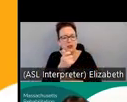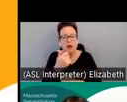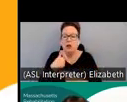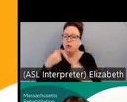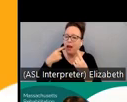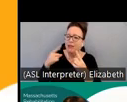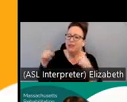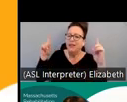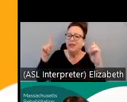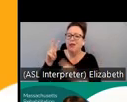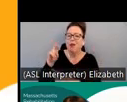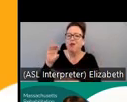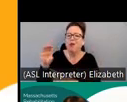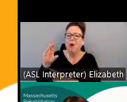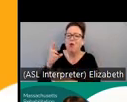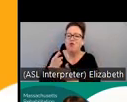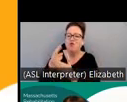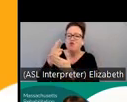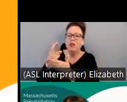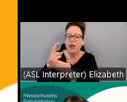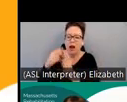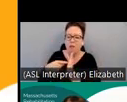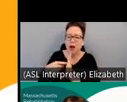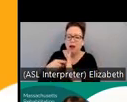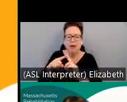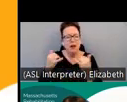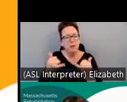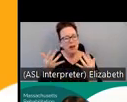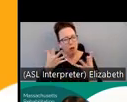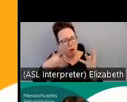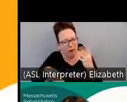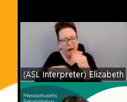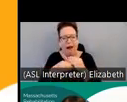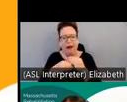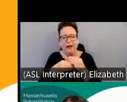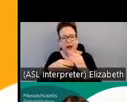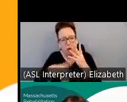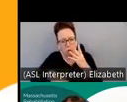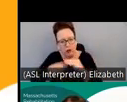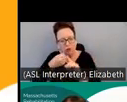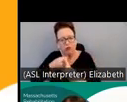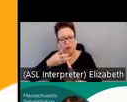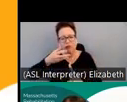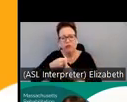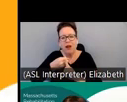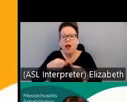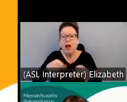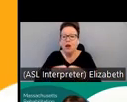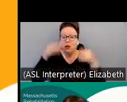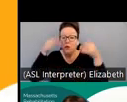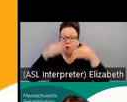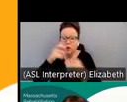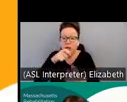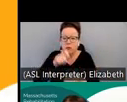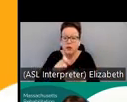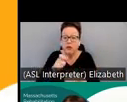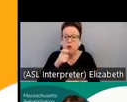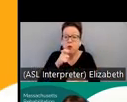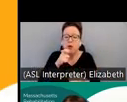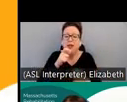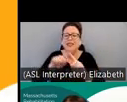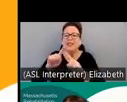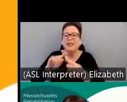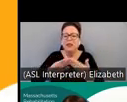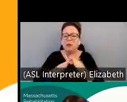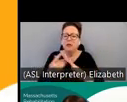rehabilitation here in Massachusetts, but we're looking to build on that and focus specifically on some communities that we